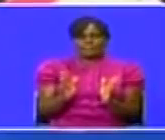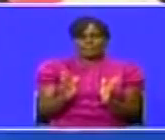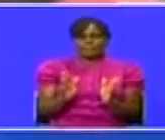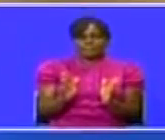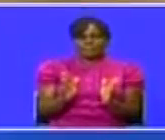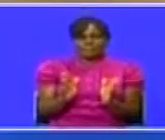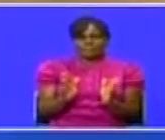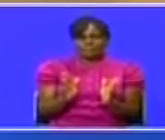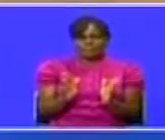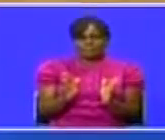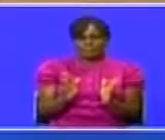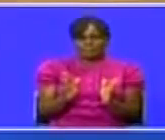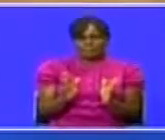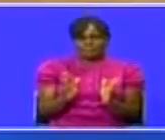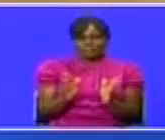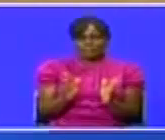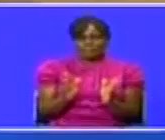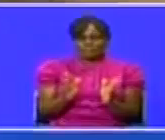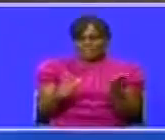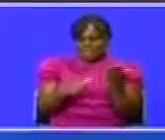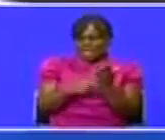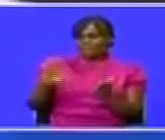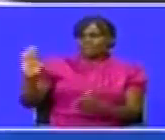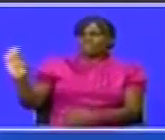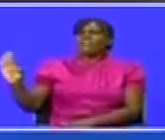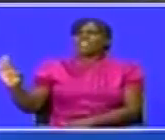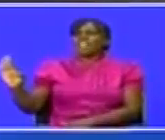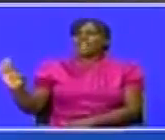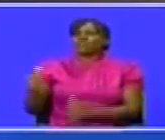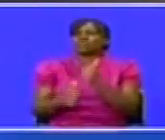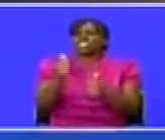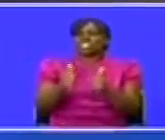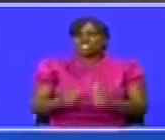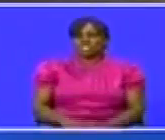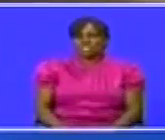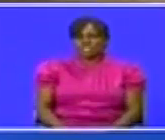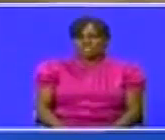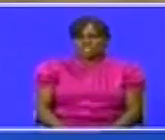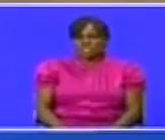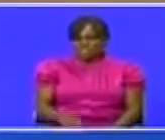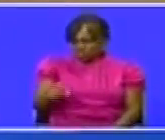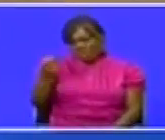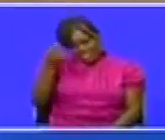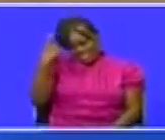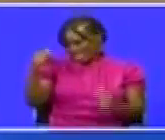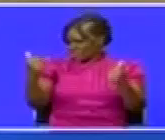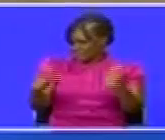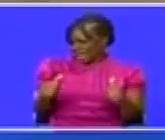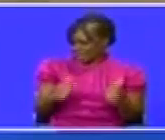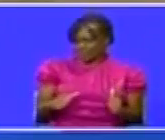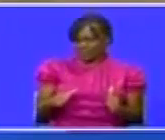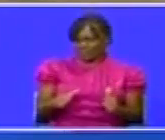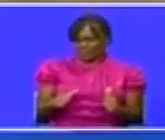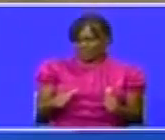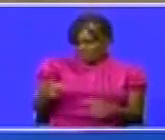the national ID? The Ferdinand. No, the other ID. Which one? Unless you have not understood what I've been talking about. Actually, you're also